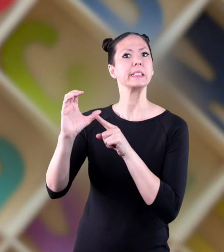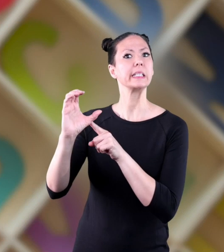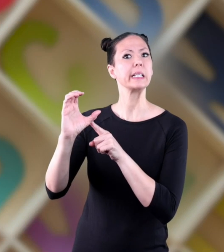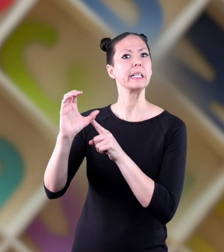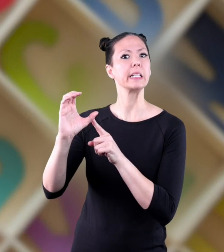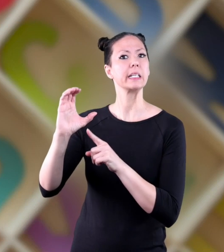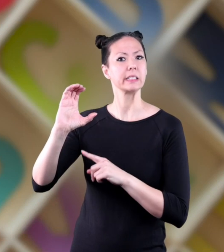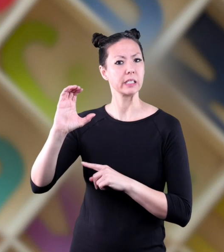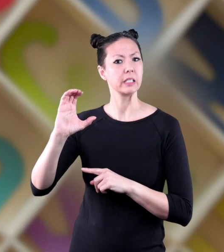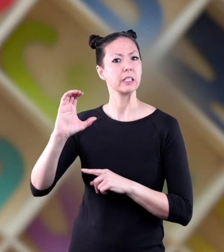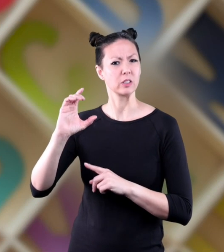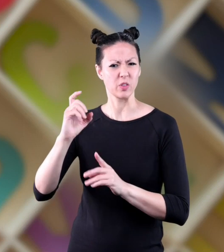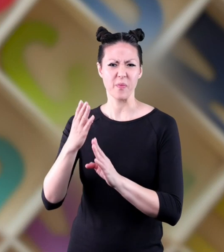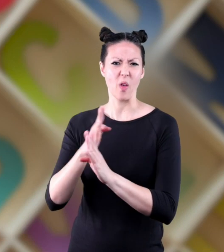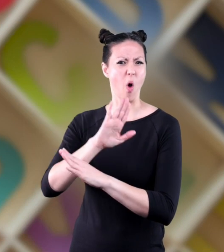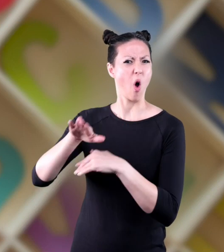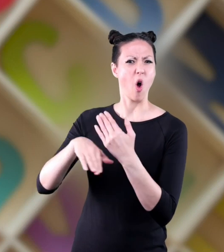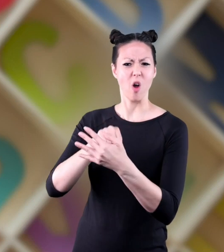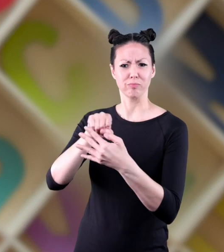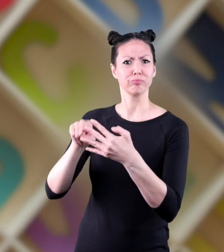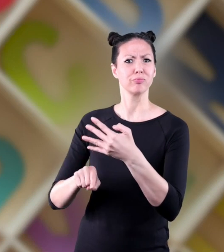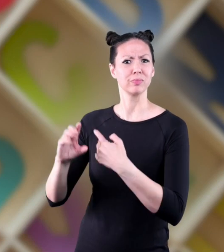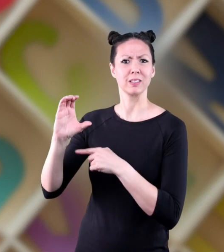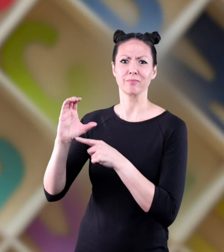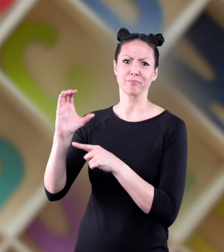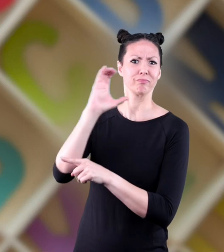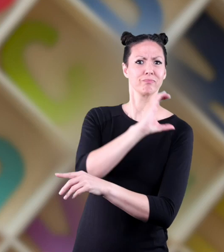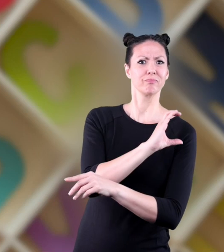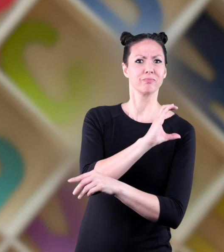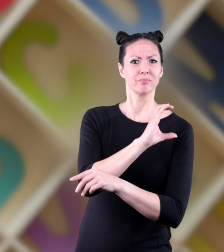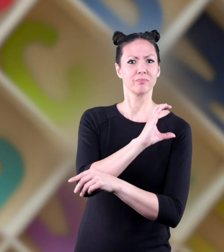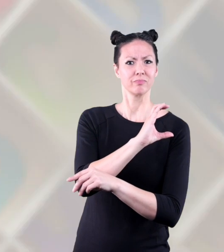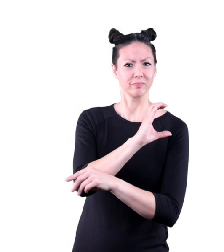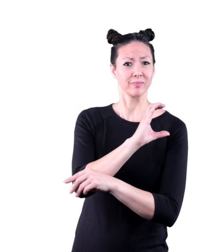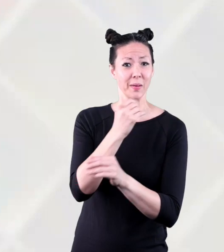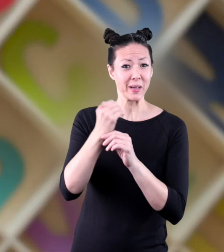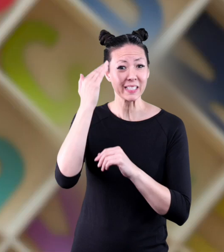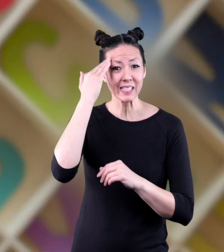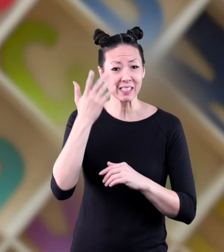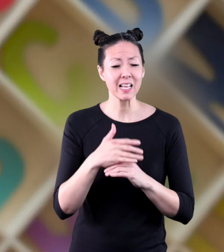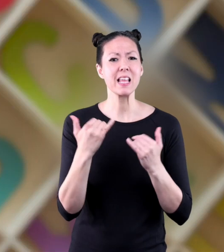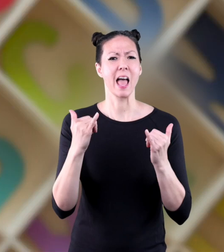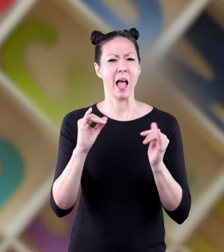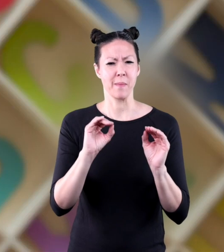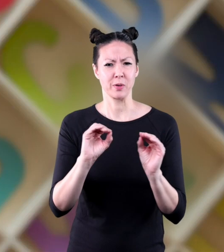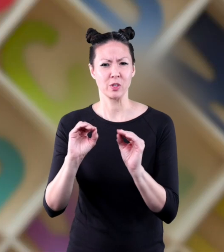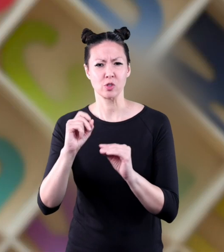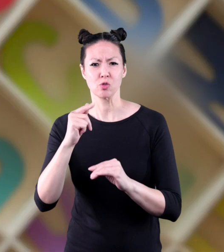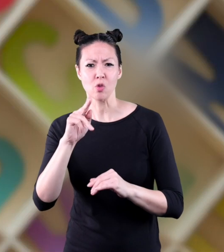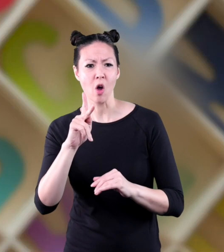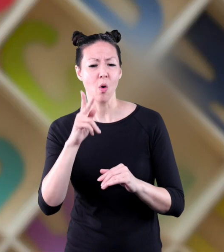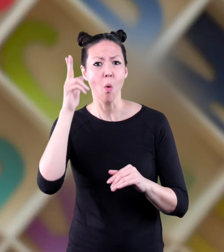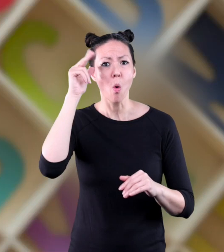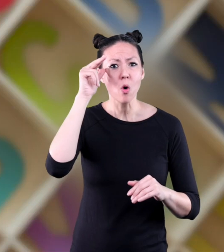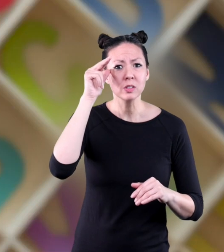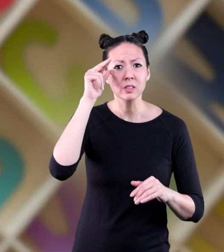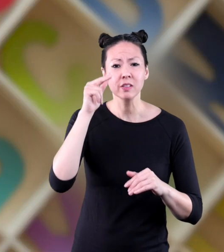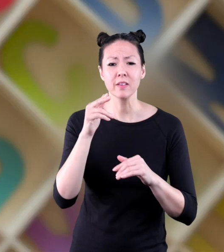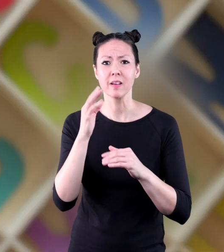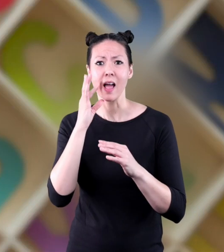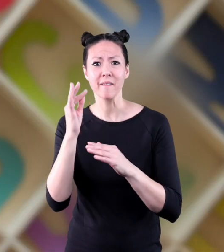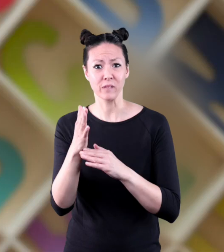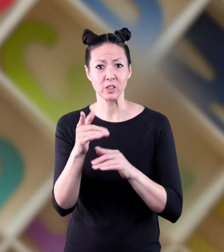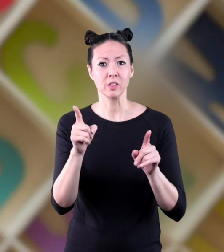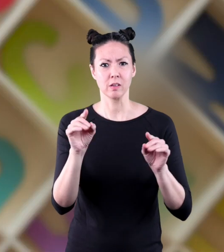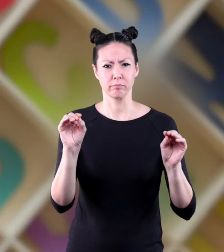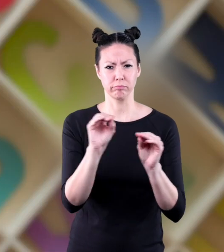C, it would come before all of them. Starting to make sense? So putting shark, horse, fish, and cat in